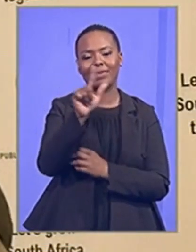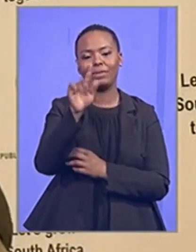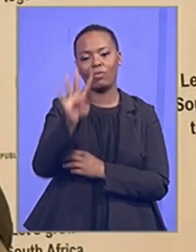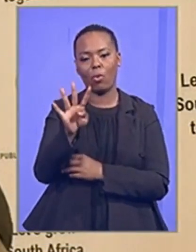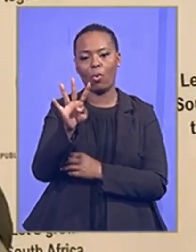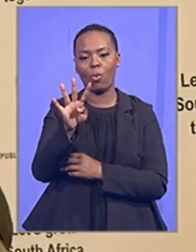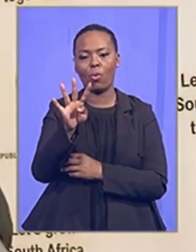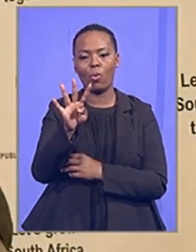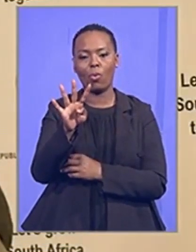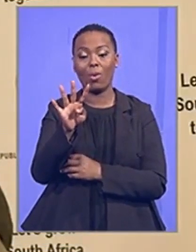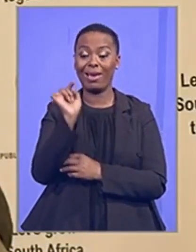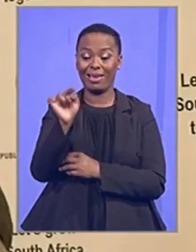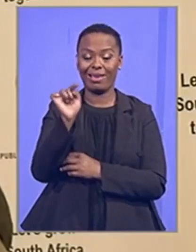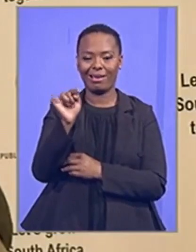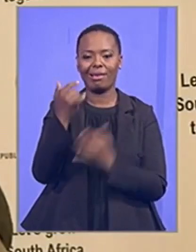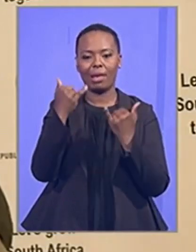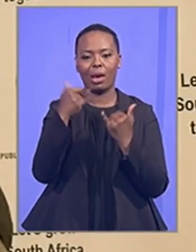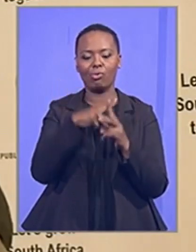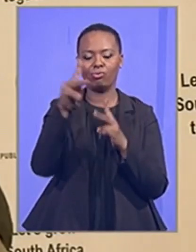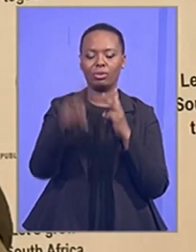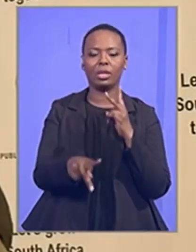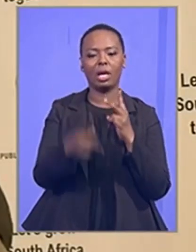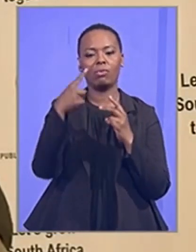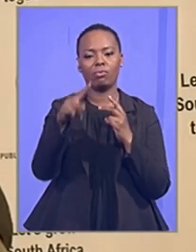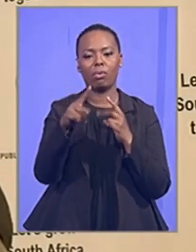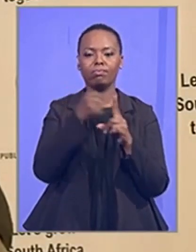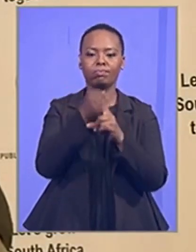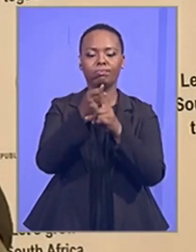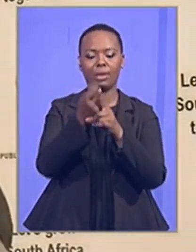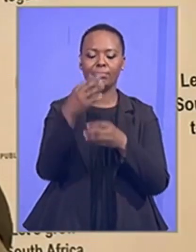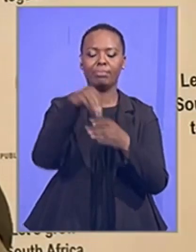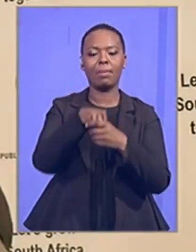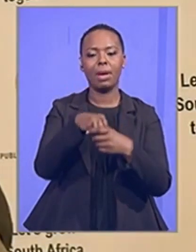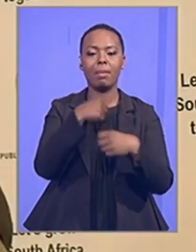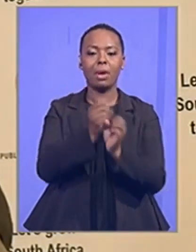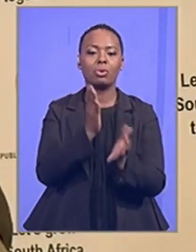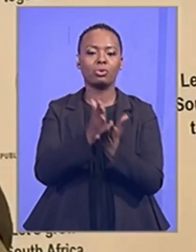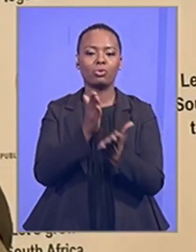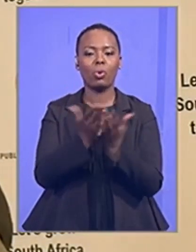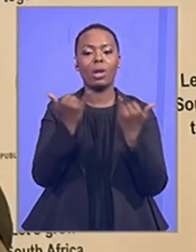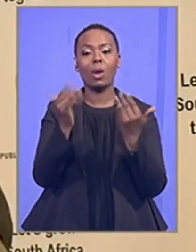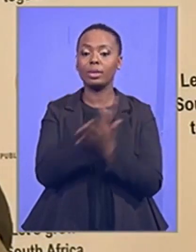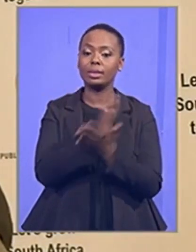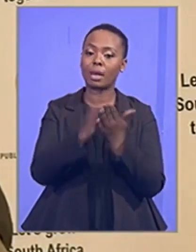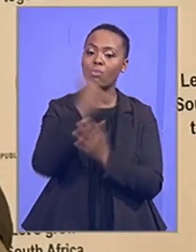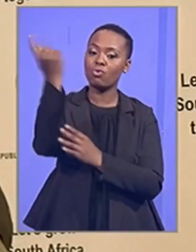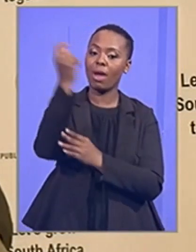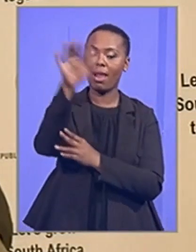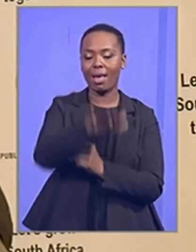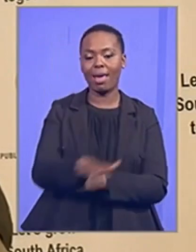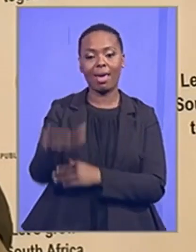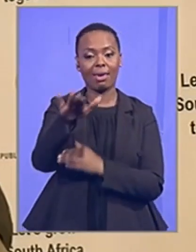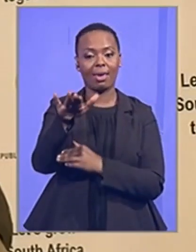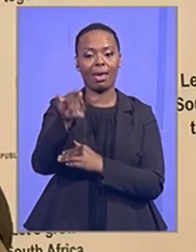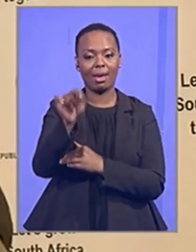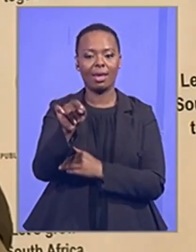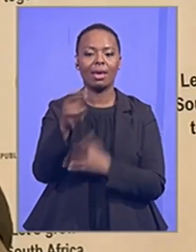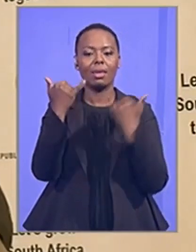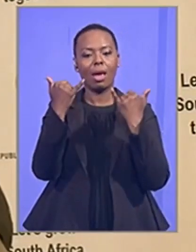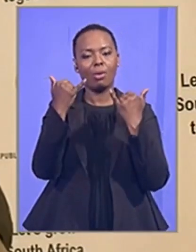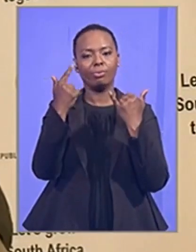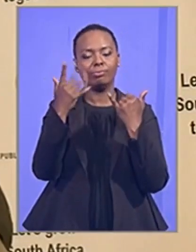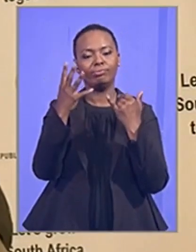140,674. And this is a result of a concerted drive on our part to make sure that those rural areas are